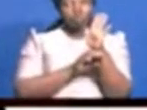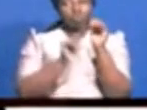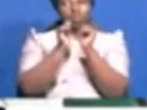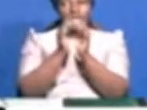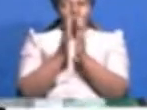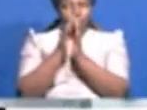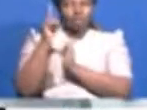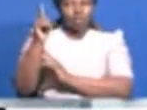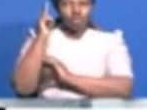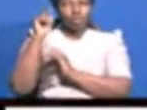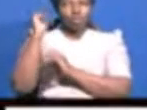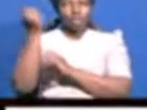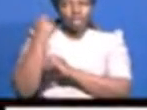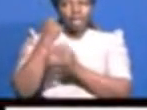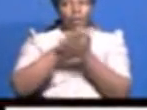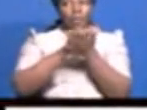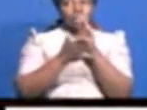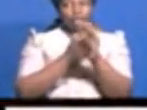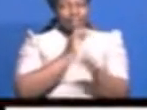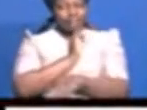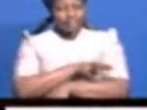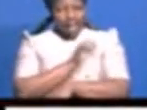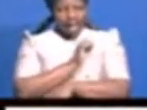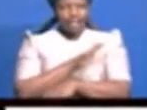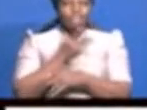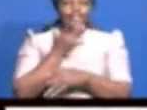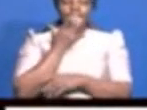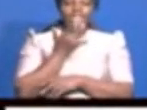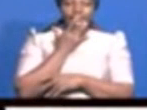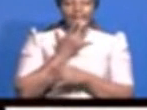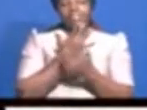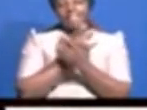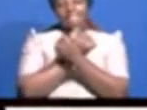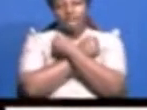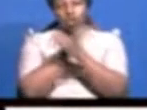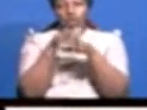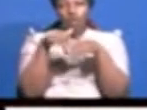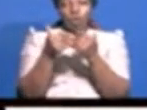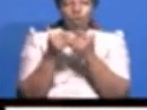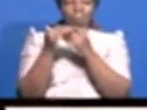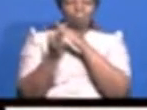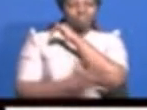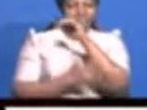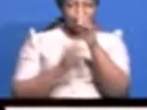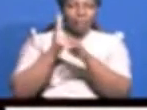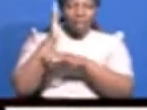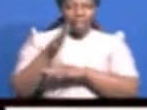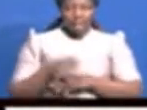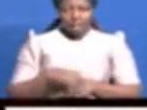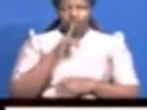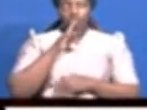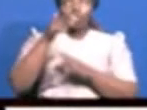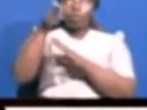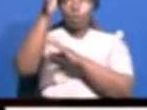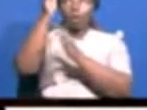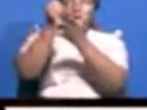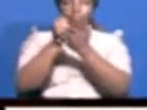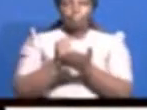Kenya, without fear, favor, affection, or ill will. So help me